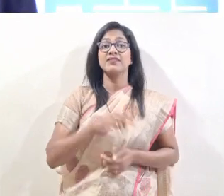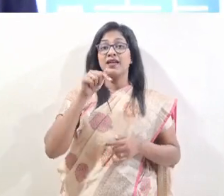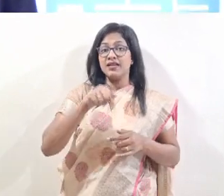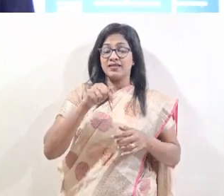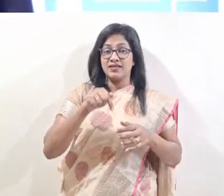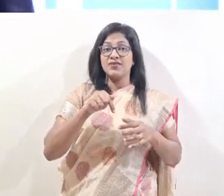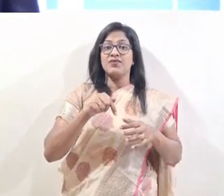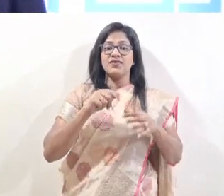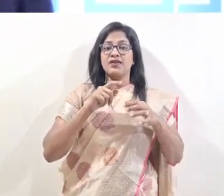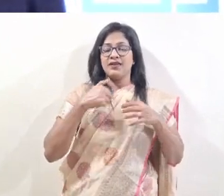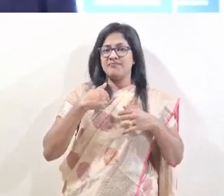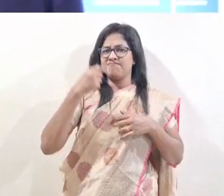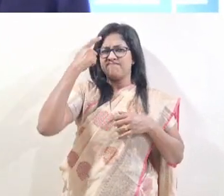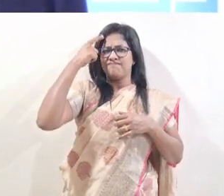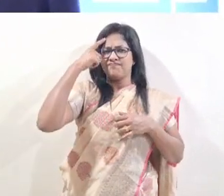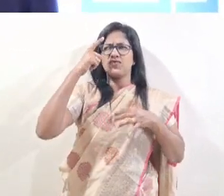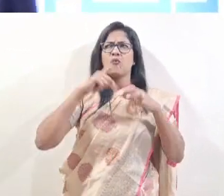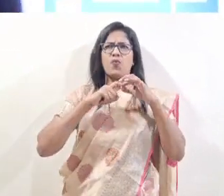There's a question I have in mind.